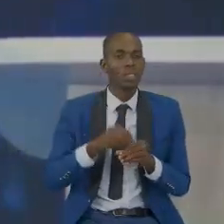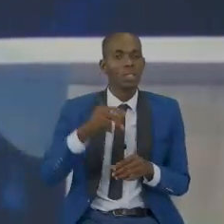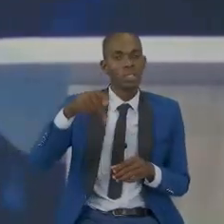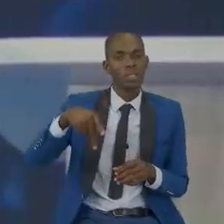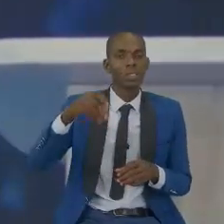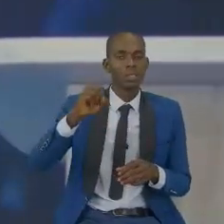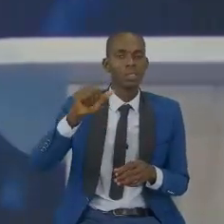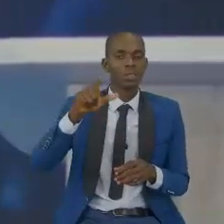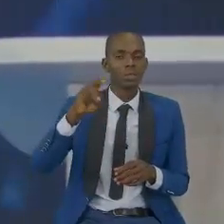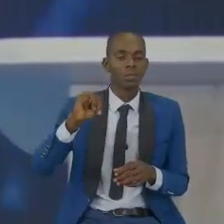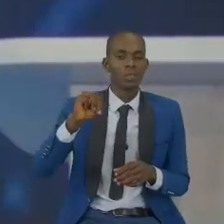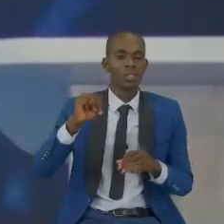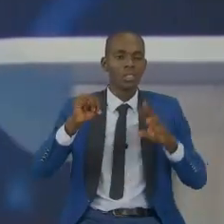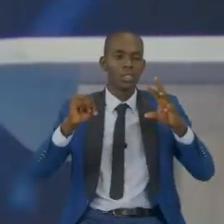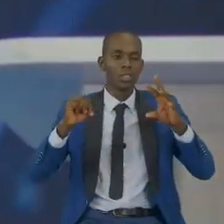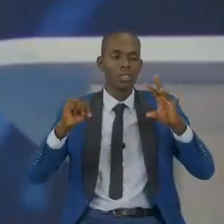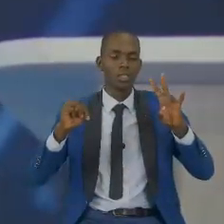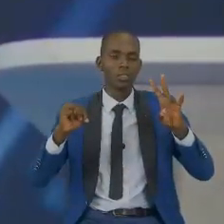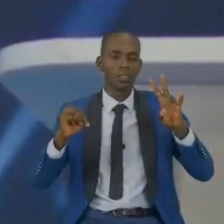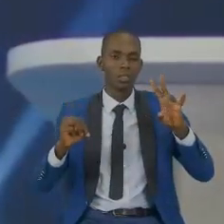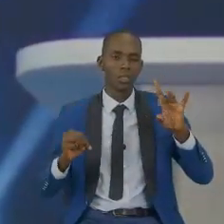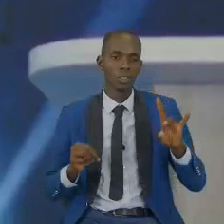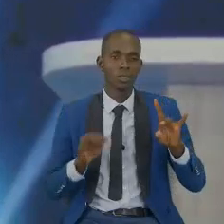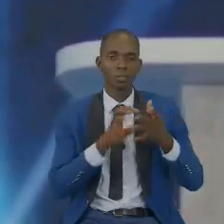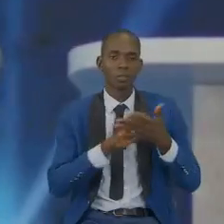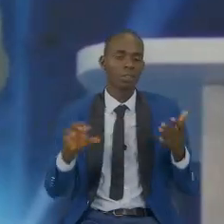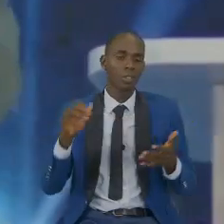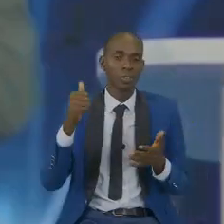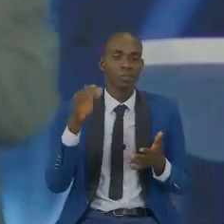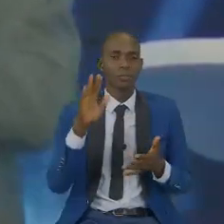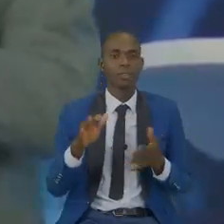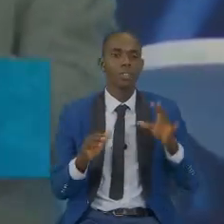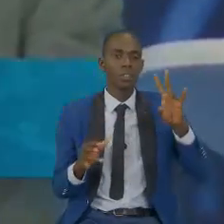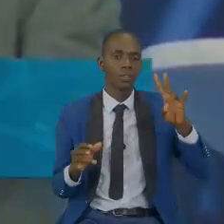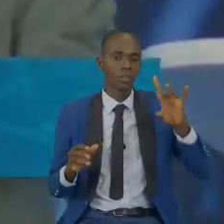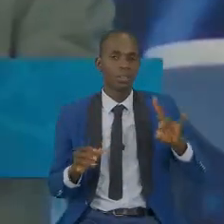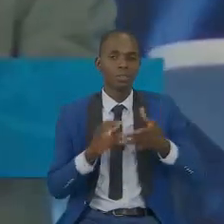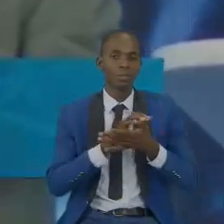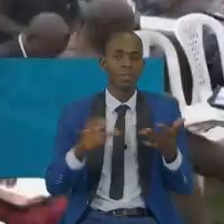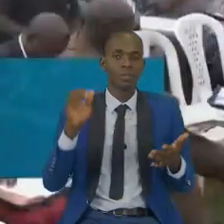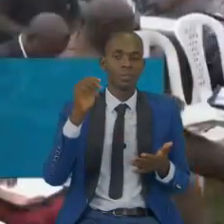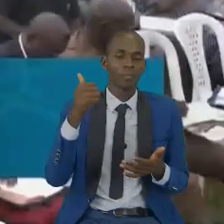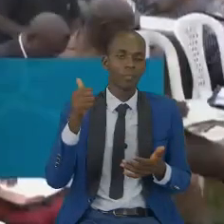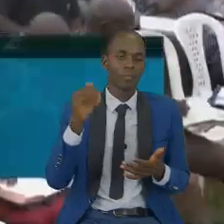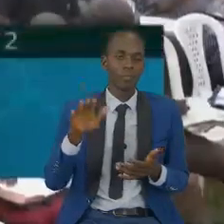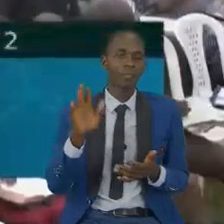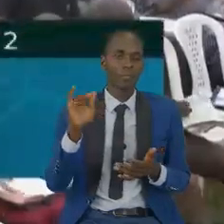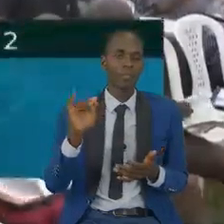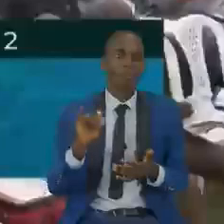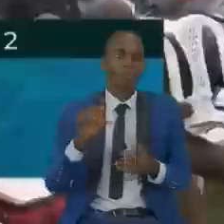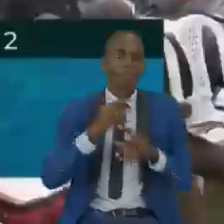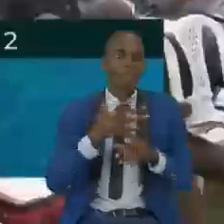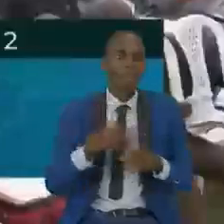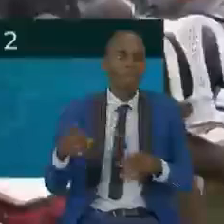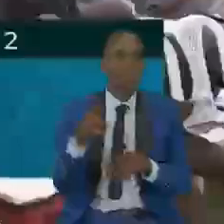78, Psalm 78, verse 15, he clave the rocks in the wilderness